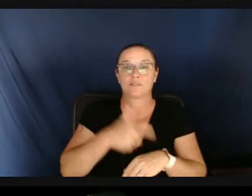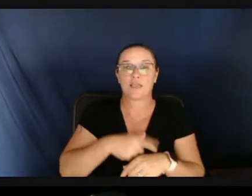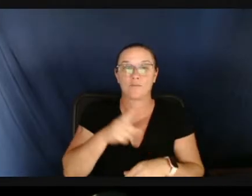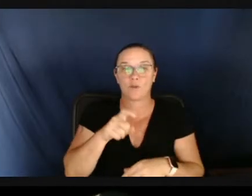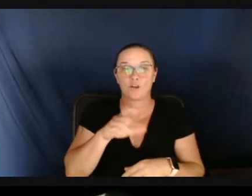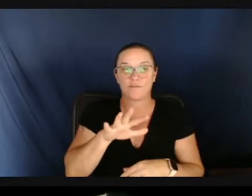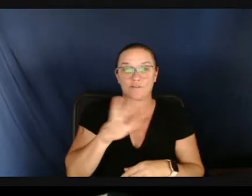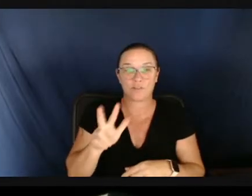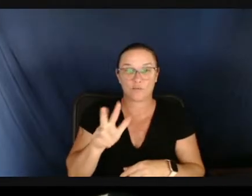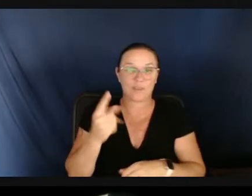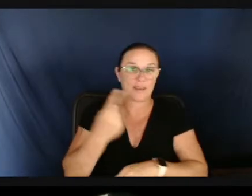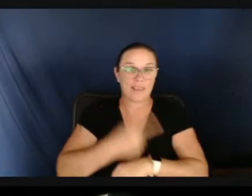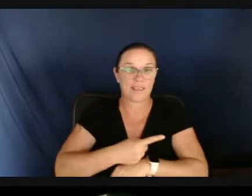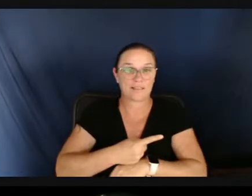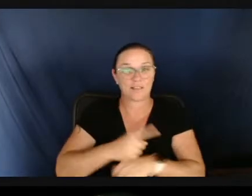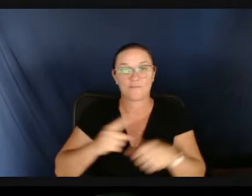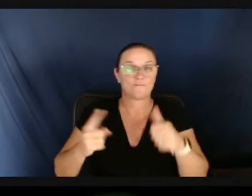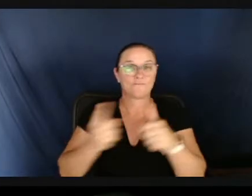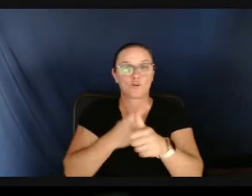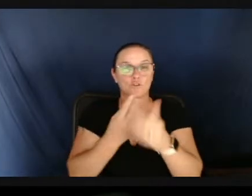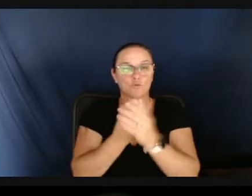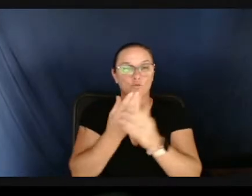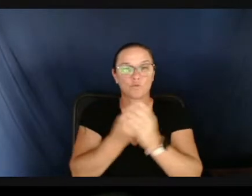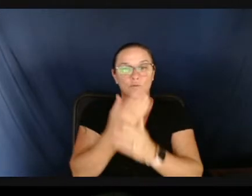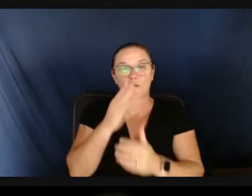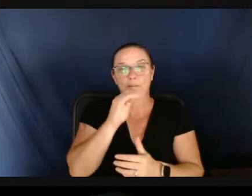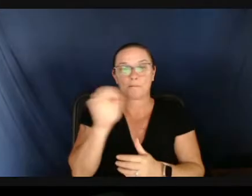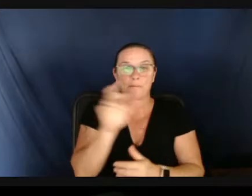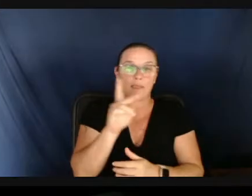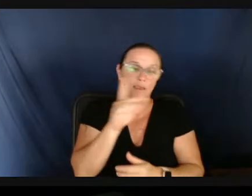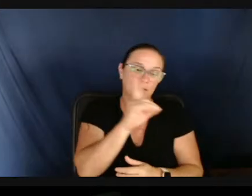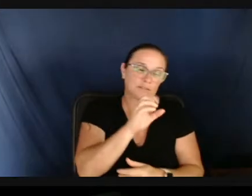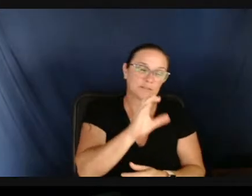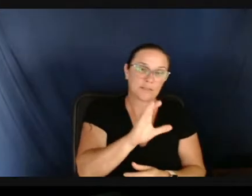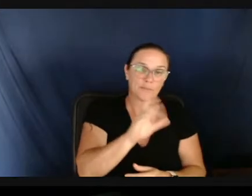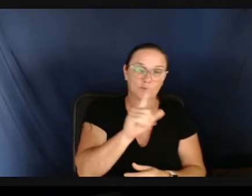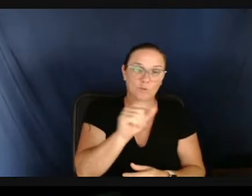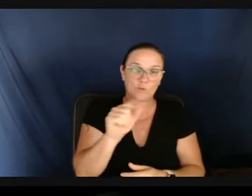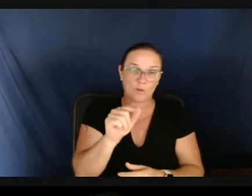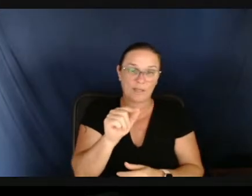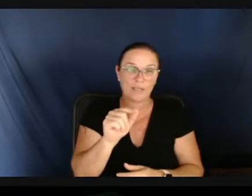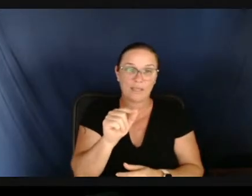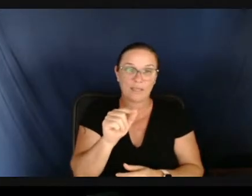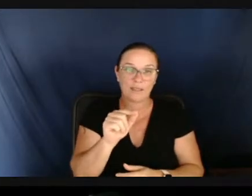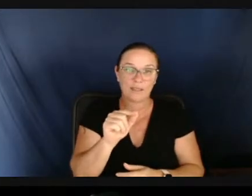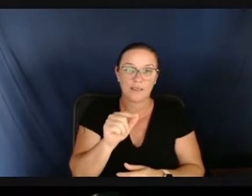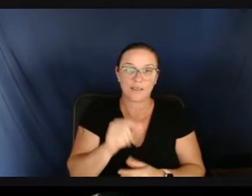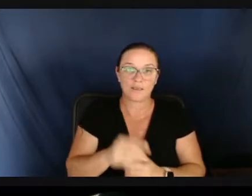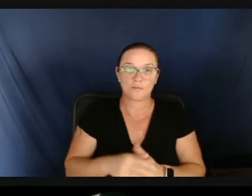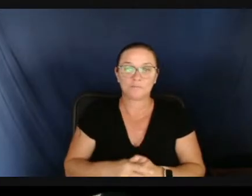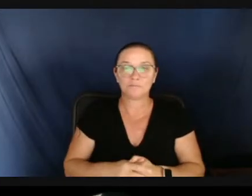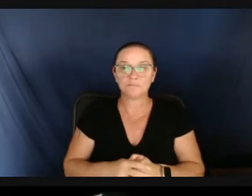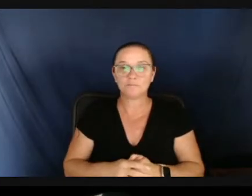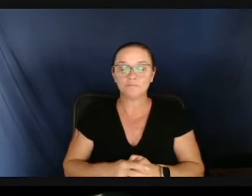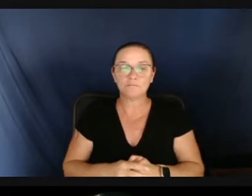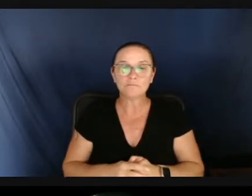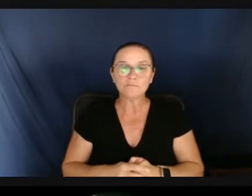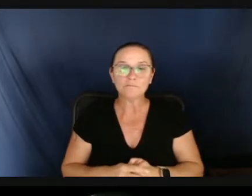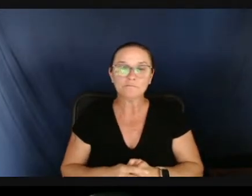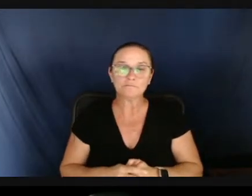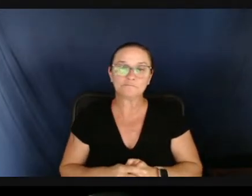very first eruption back in December 2020 to May 2021 put